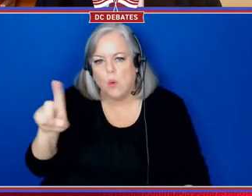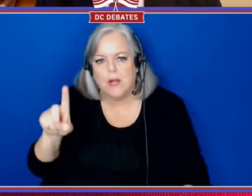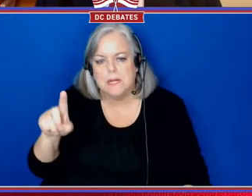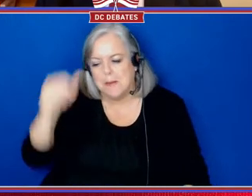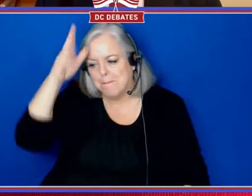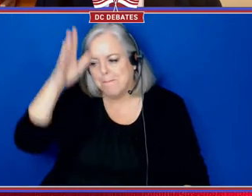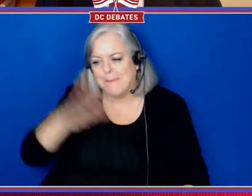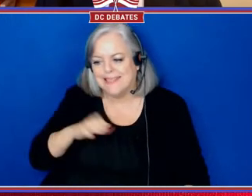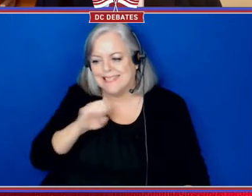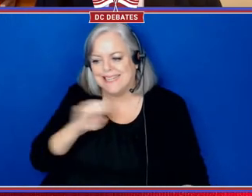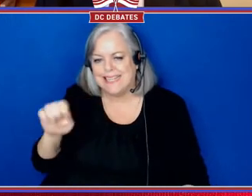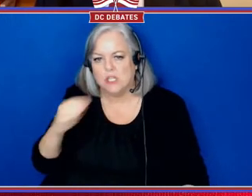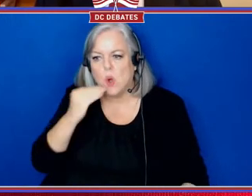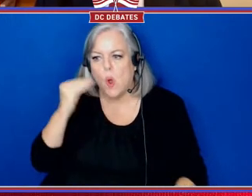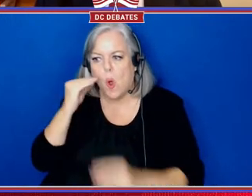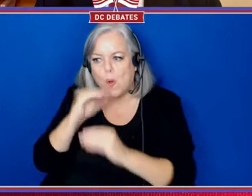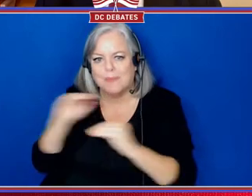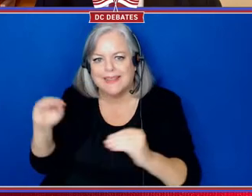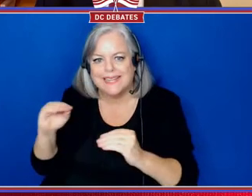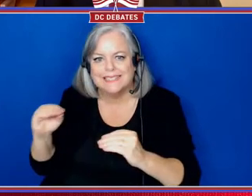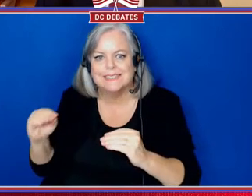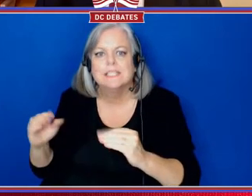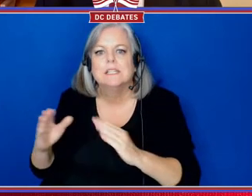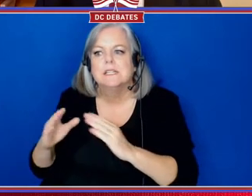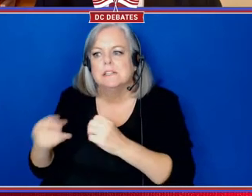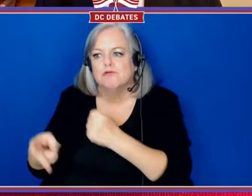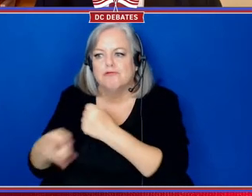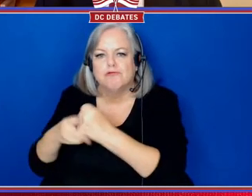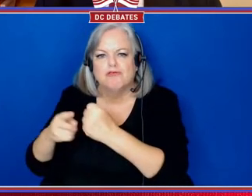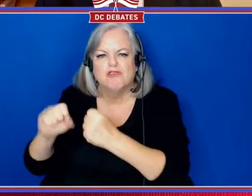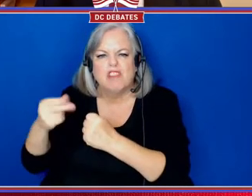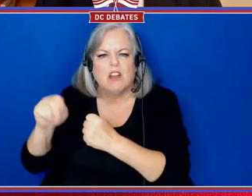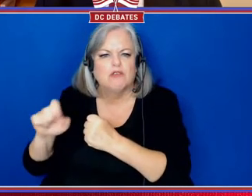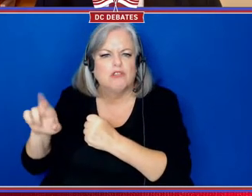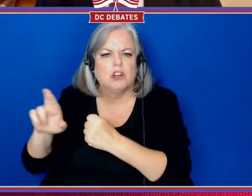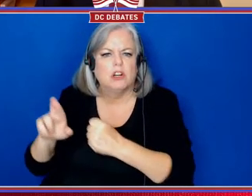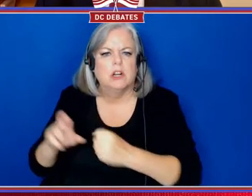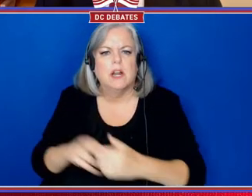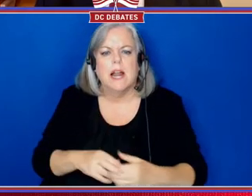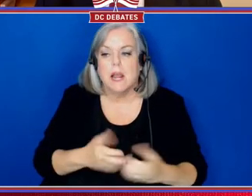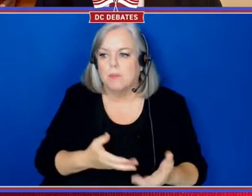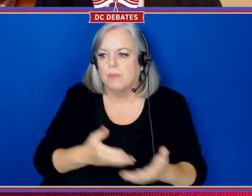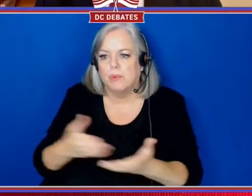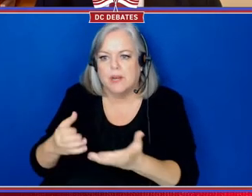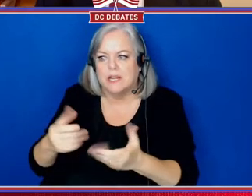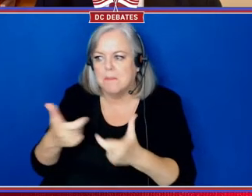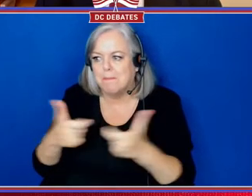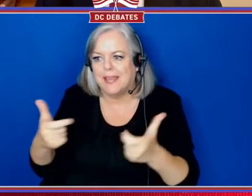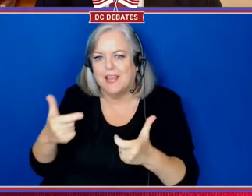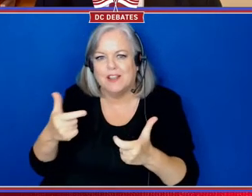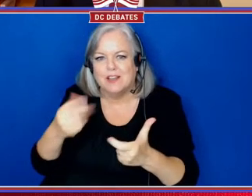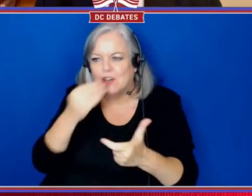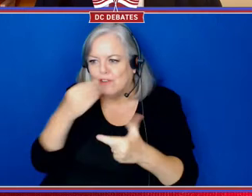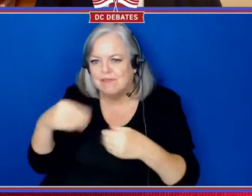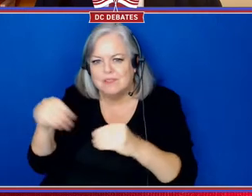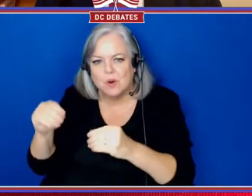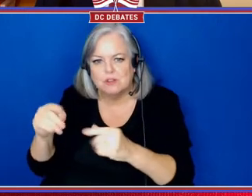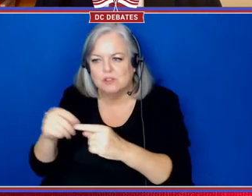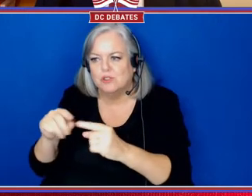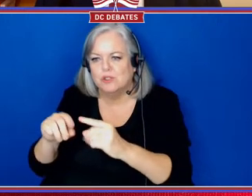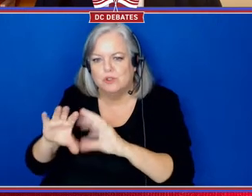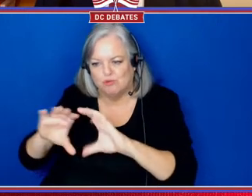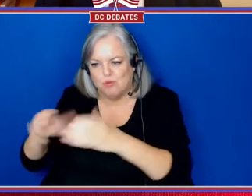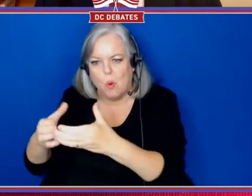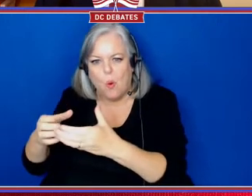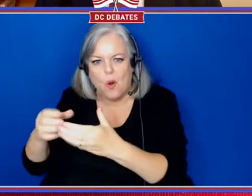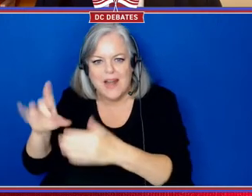shelter, including bringing grocers to Ward 8. What would be the first thing that you would like us